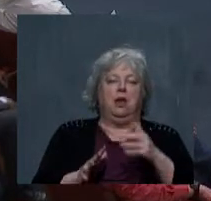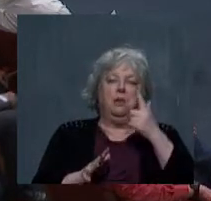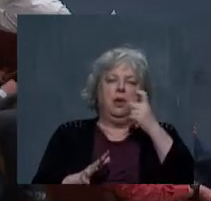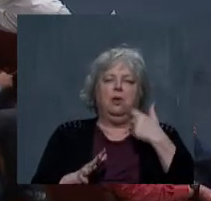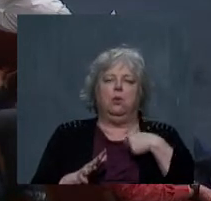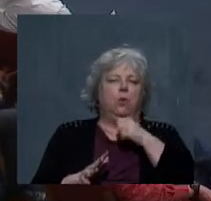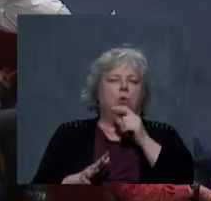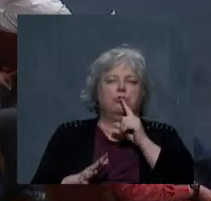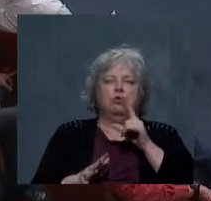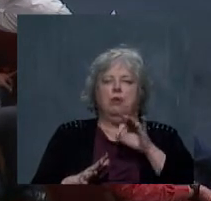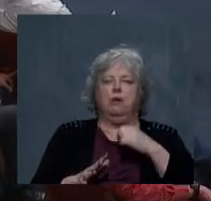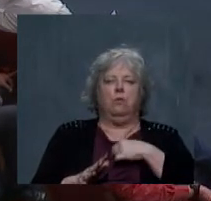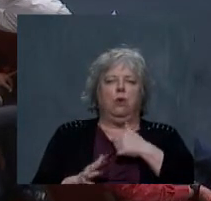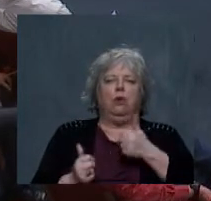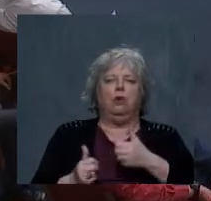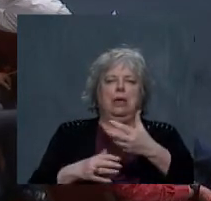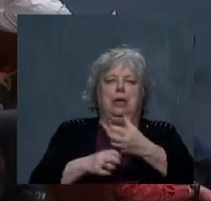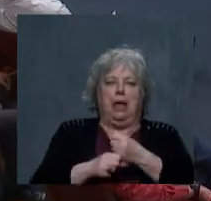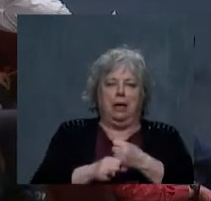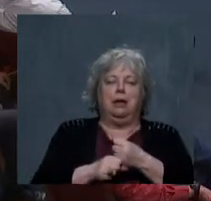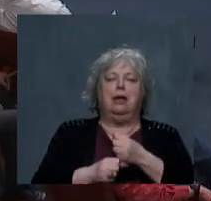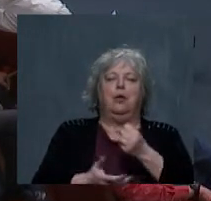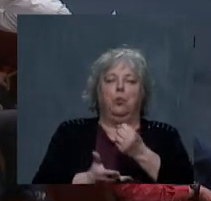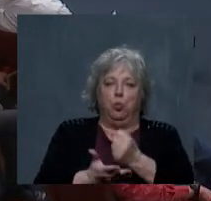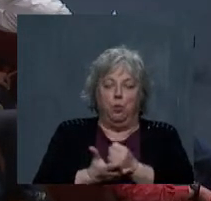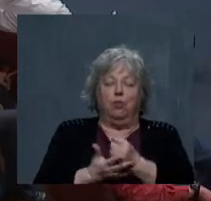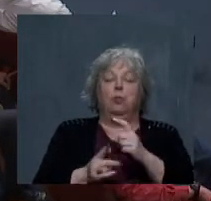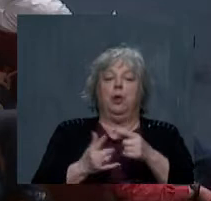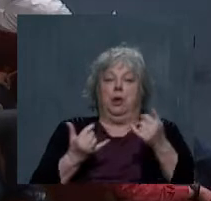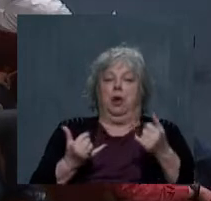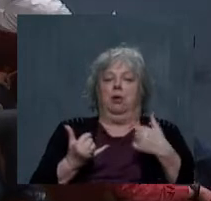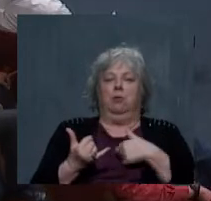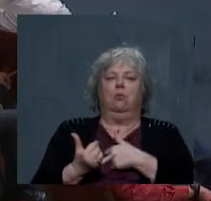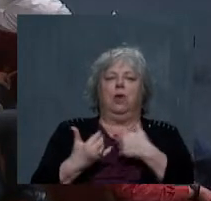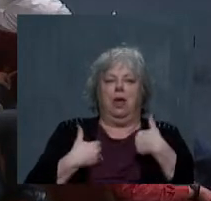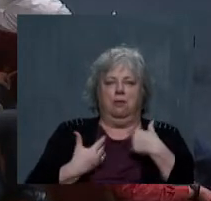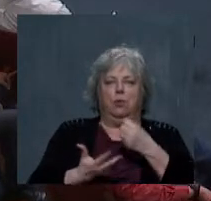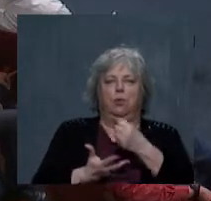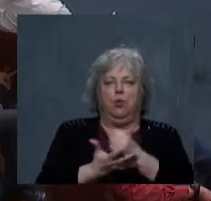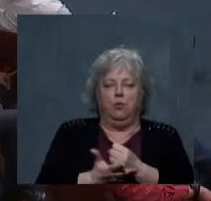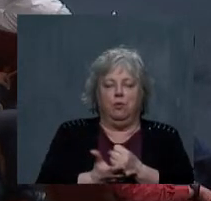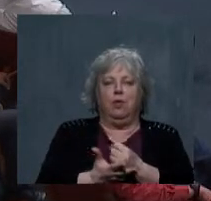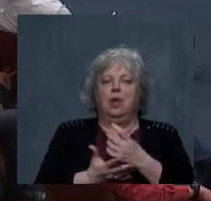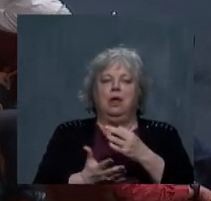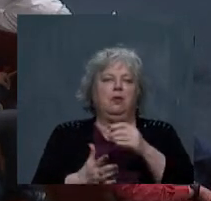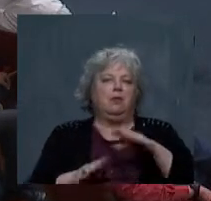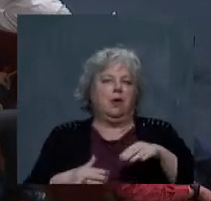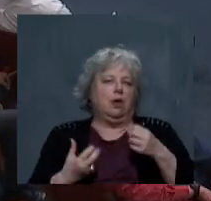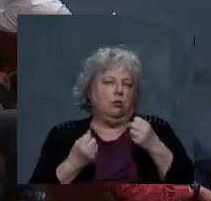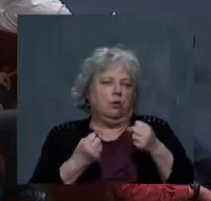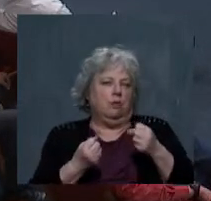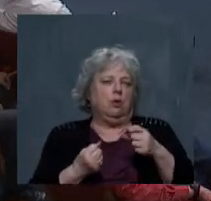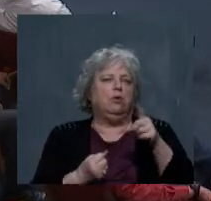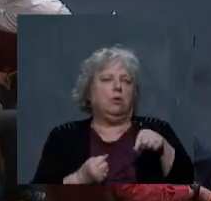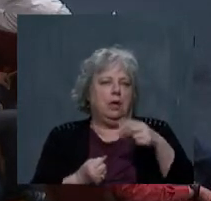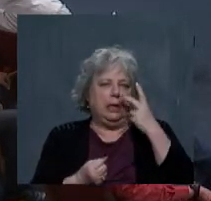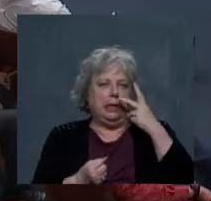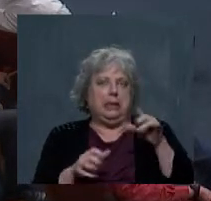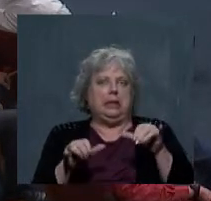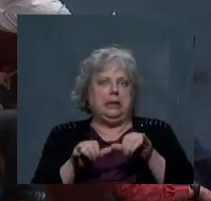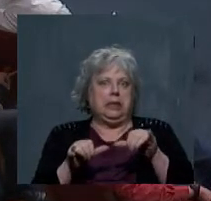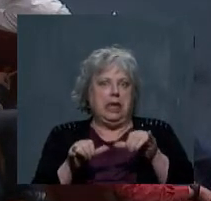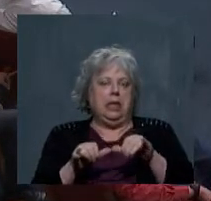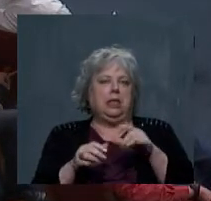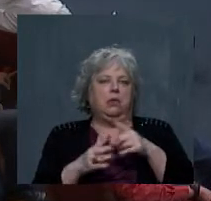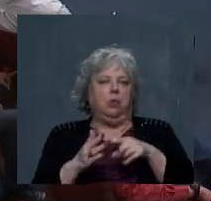that approval. And we have subsequently received that approval. And if you haven't driven out there, you need to see the size of